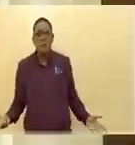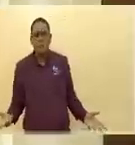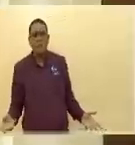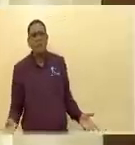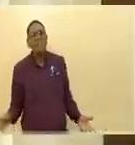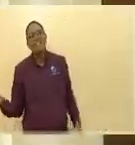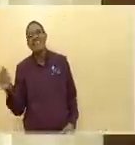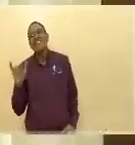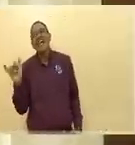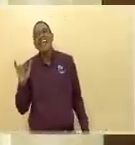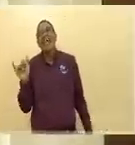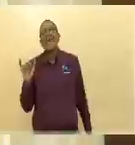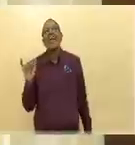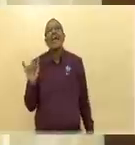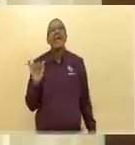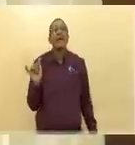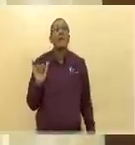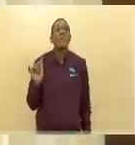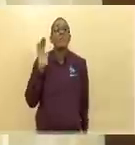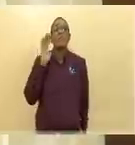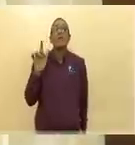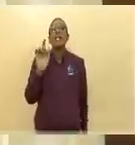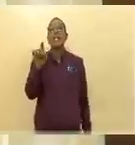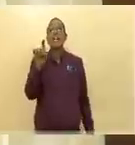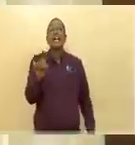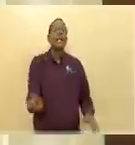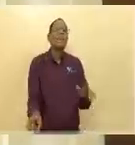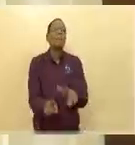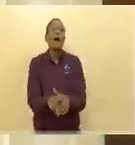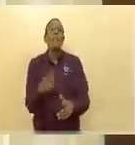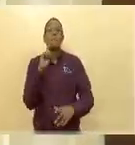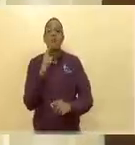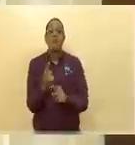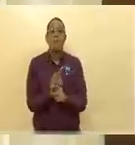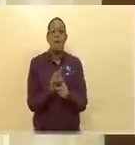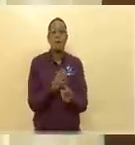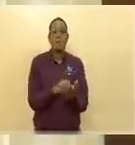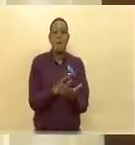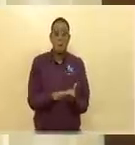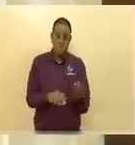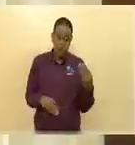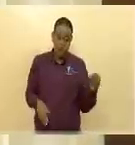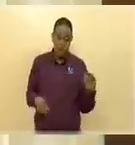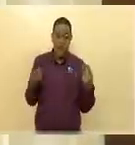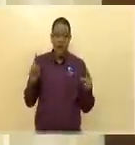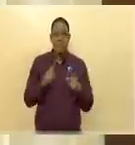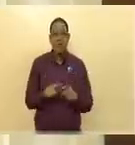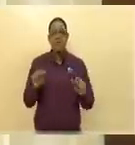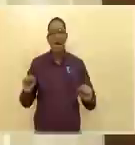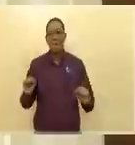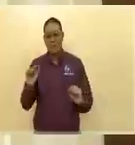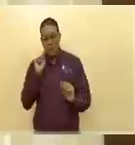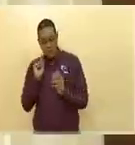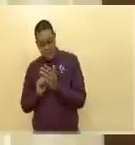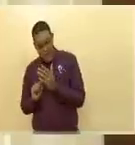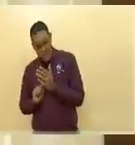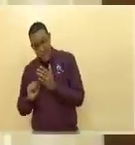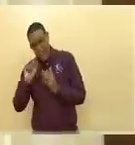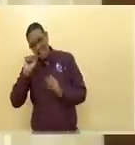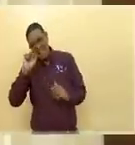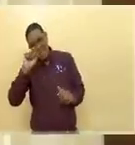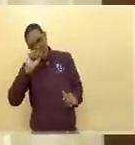so too will the need for proper documentation and the ability to verify